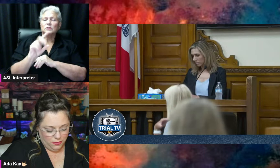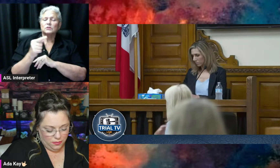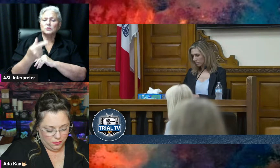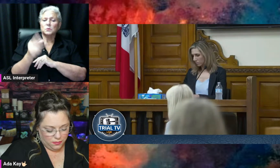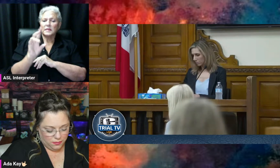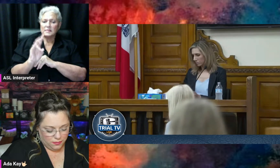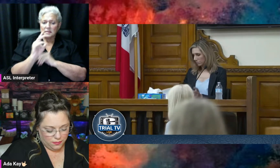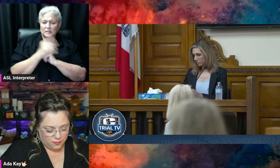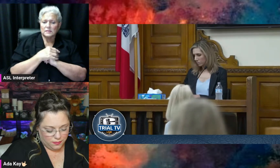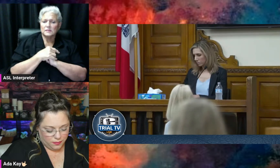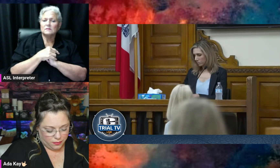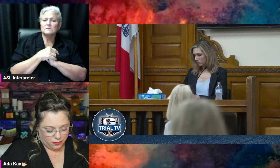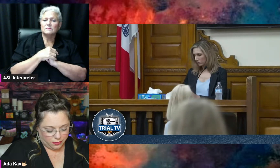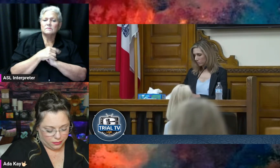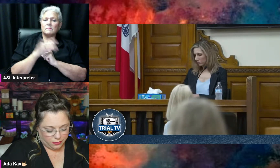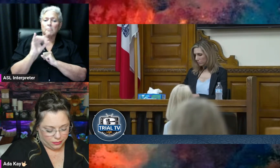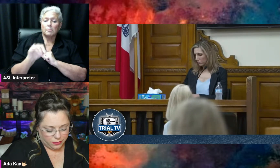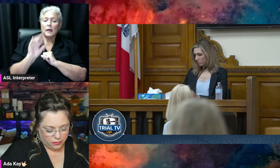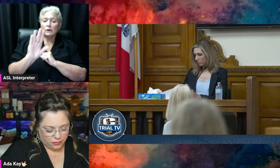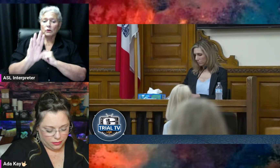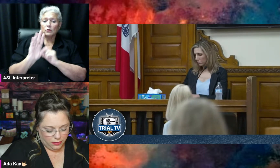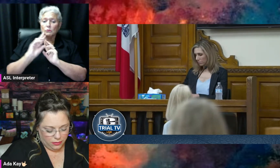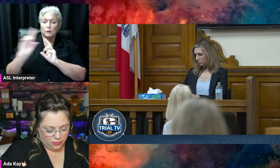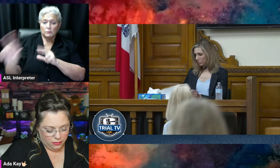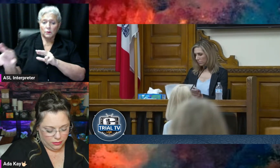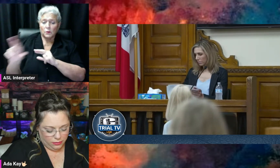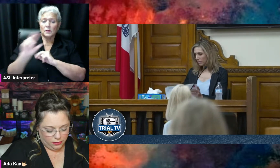Is that your report of autopsy?